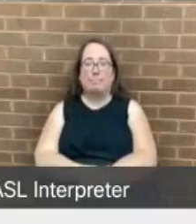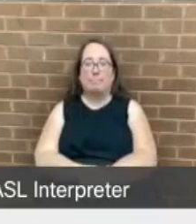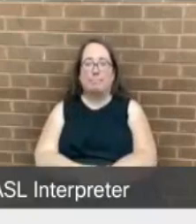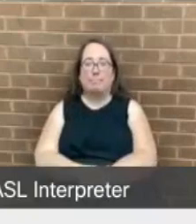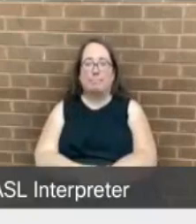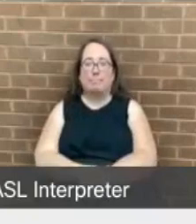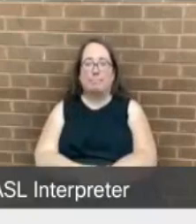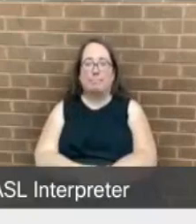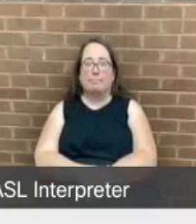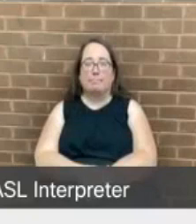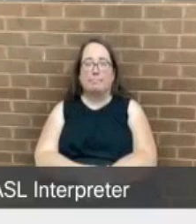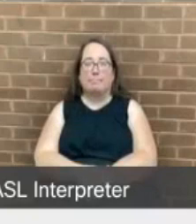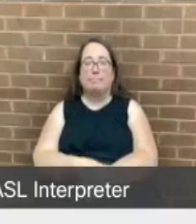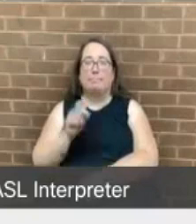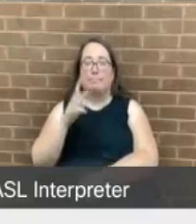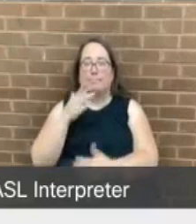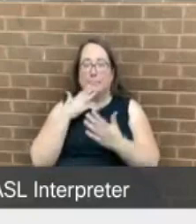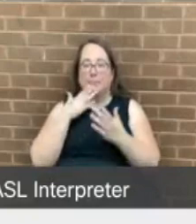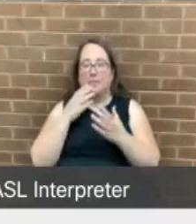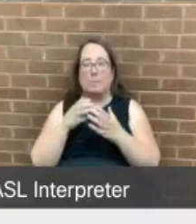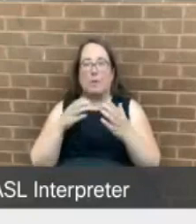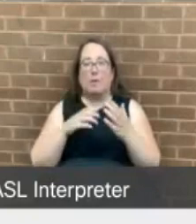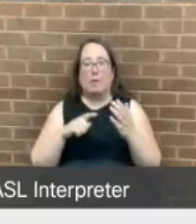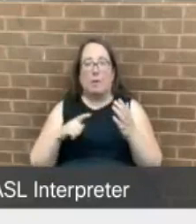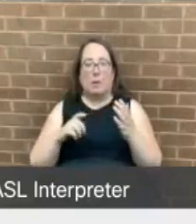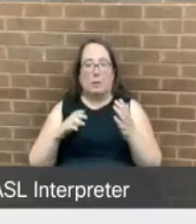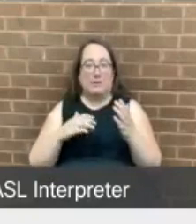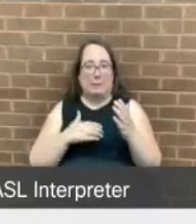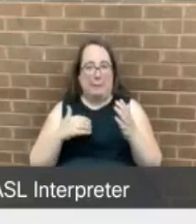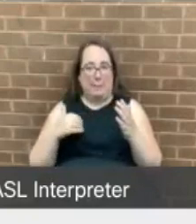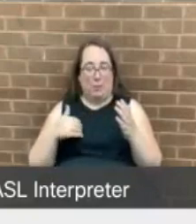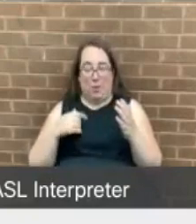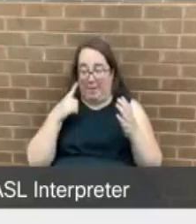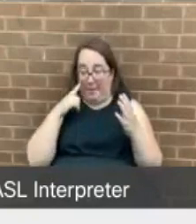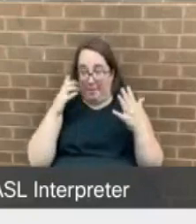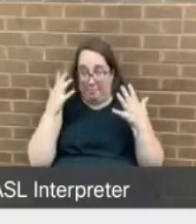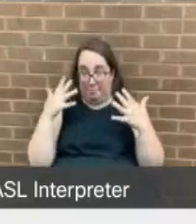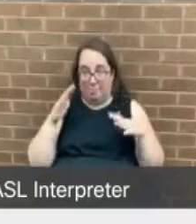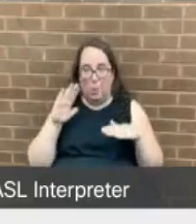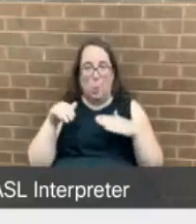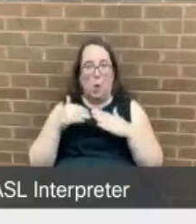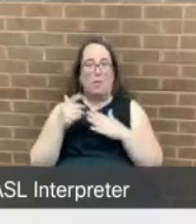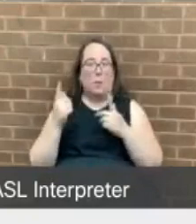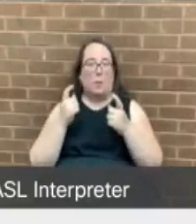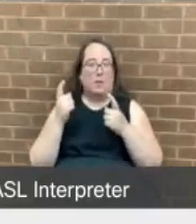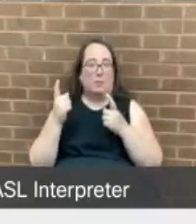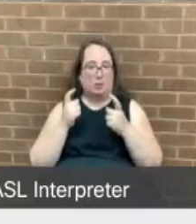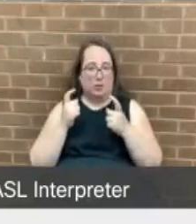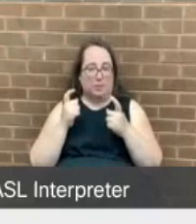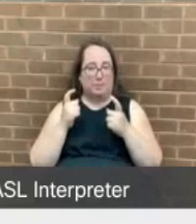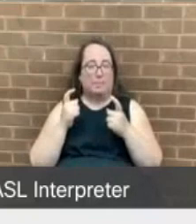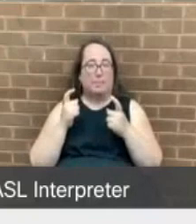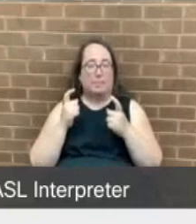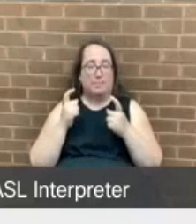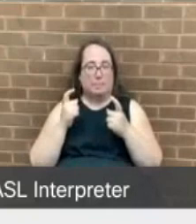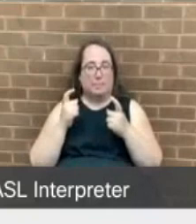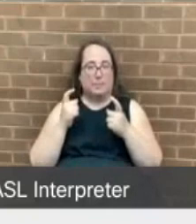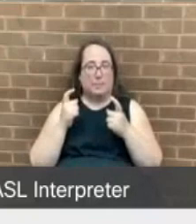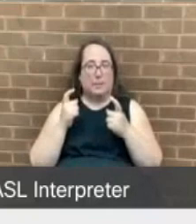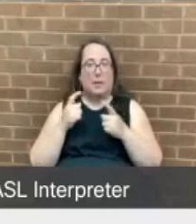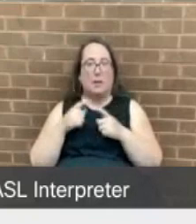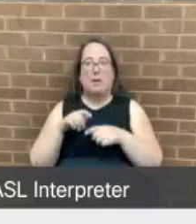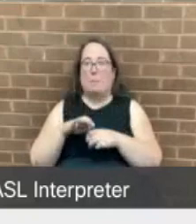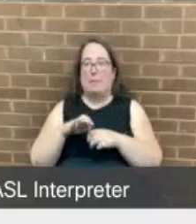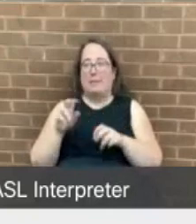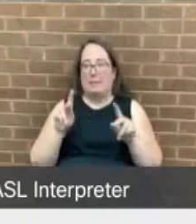Okay. Thank you very much, Councilmember. I think that is all the questions that we have from elected